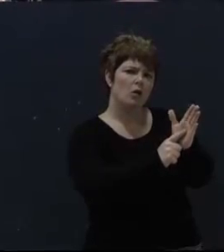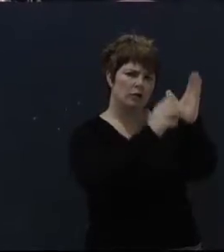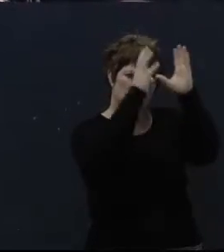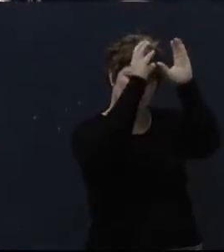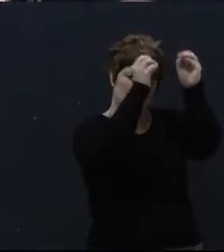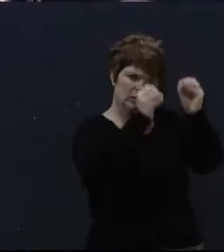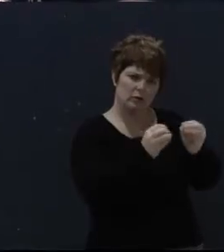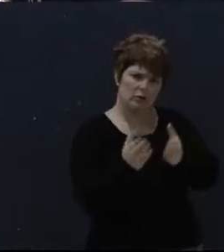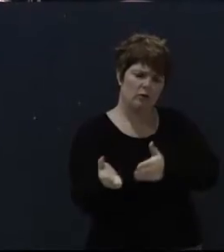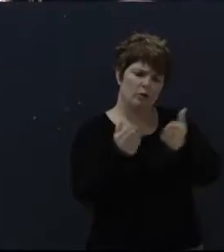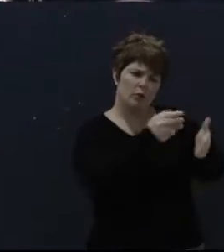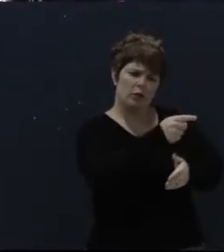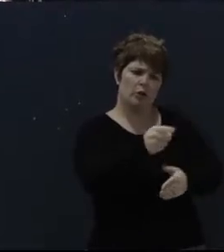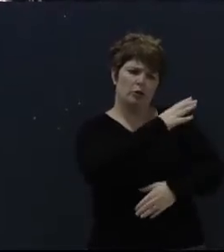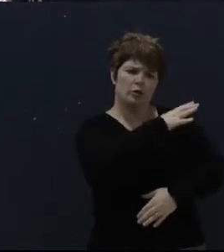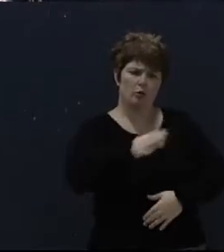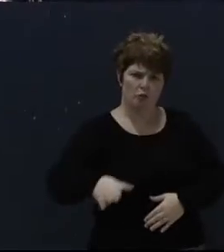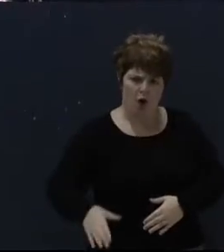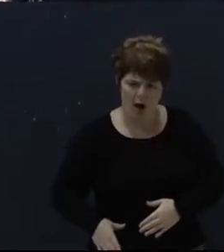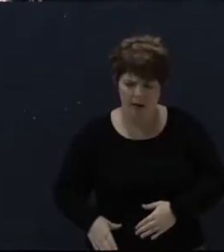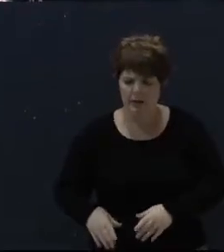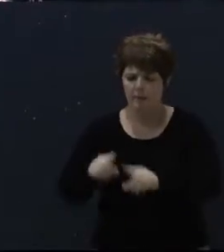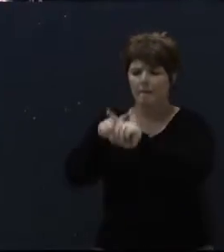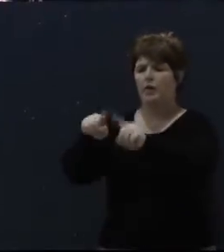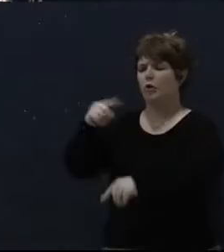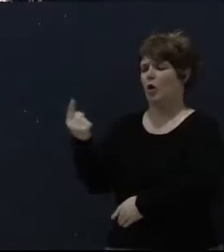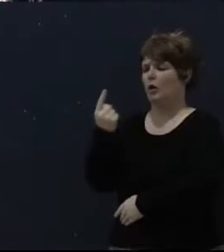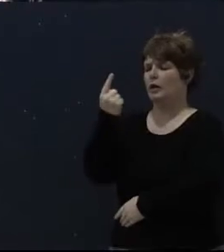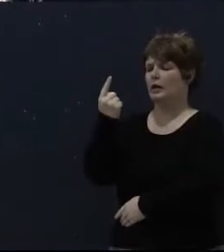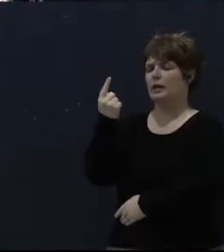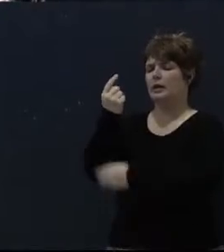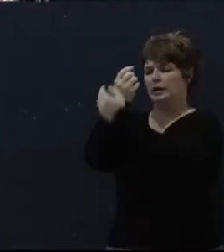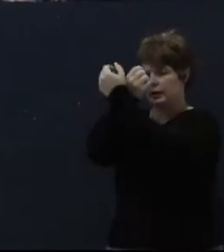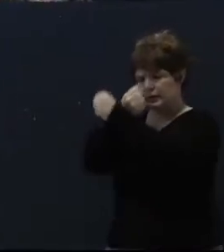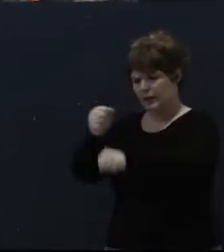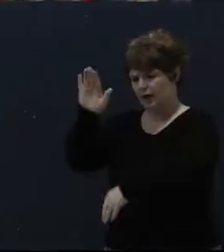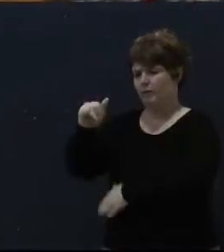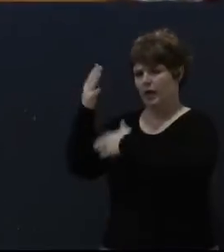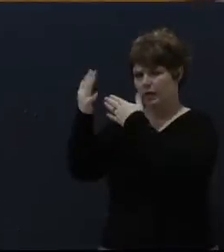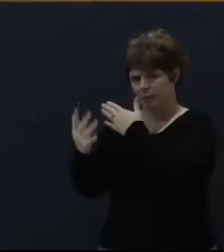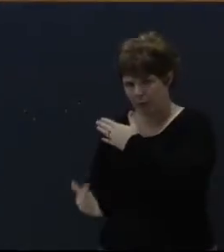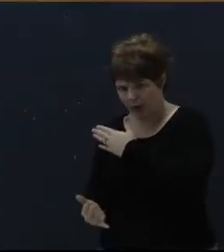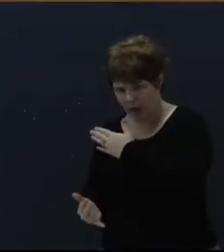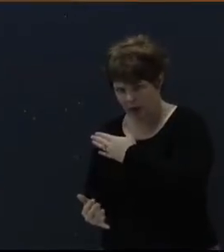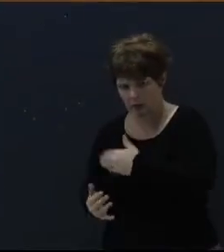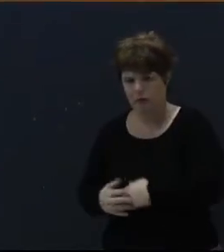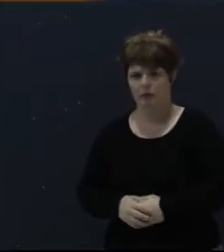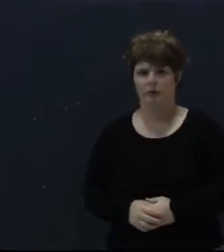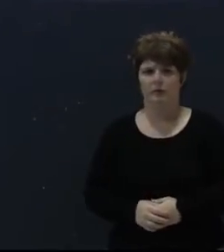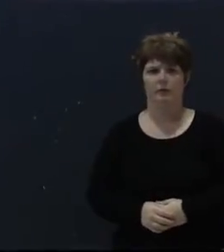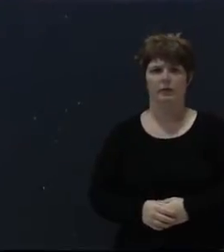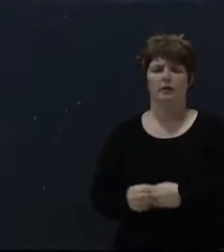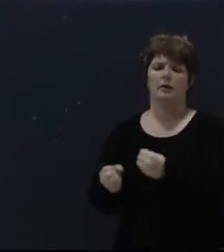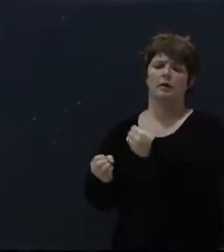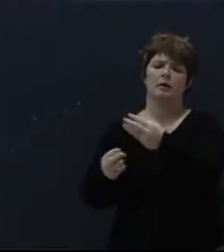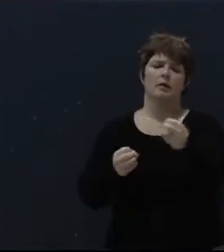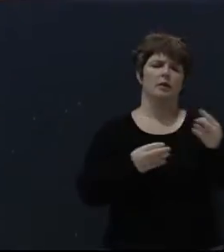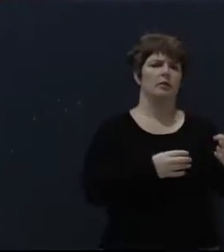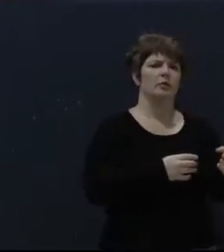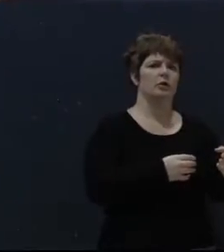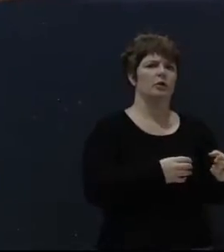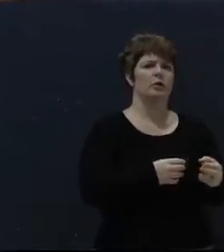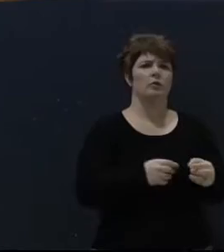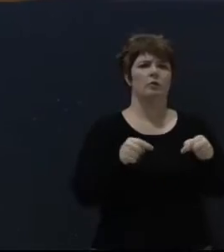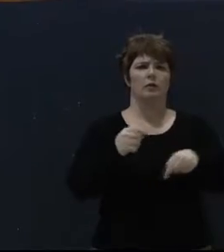you can be saved is saved by the blood. Amen. Hey, how many of y'all like to, this year, for maybe the first time in